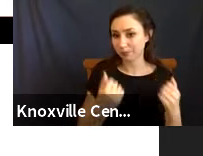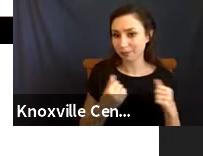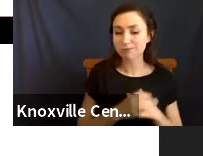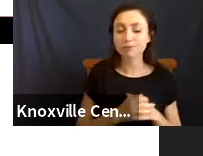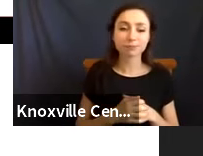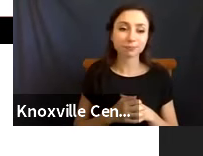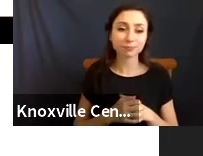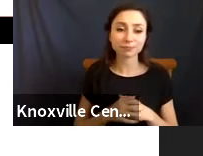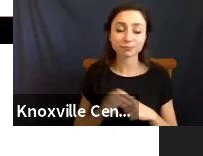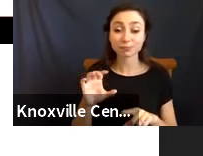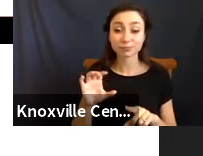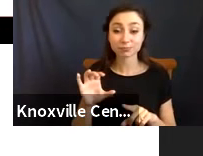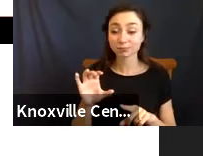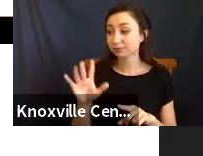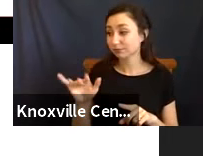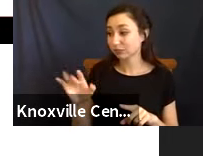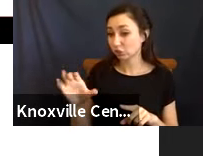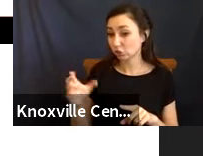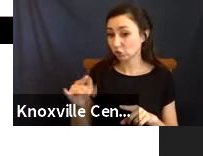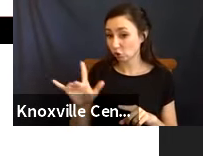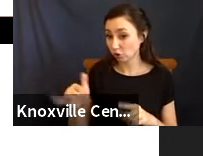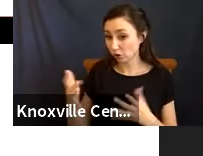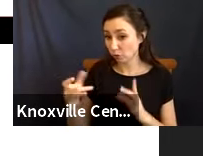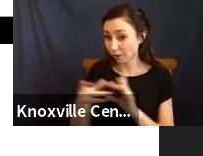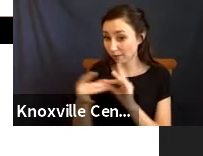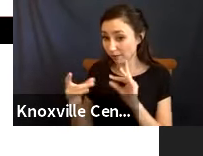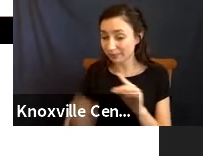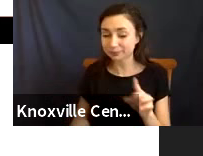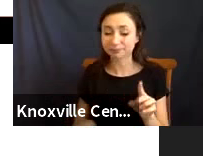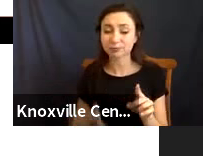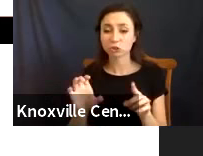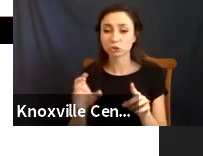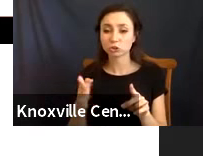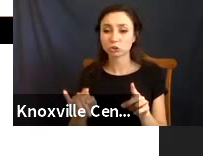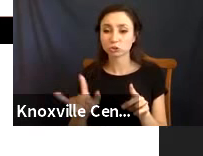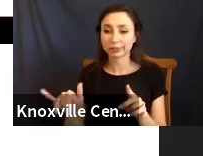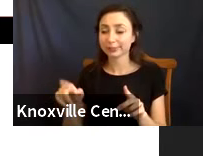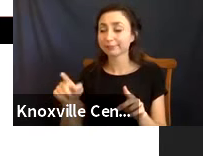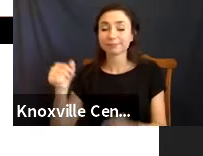to speak to that at all? I mean, yeah, there are differences.